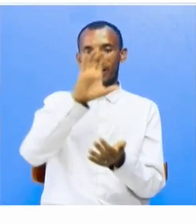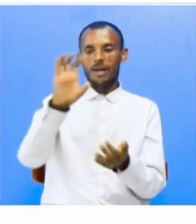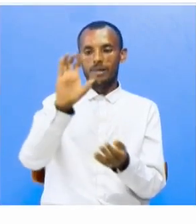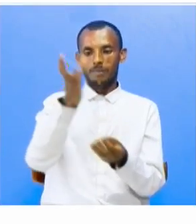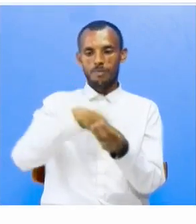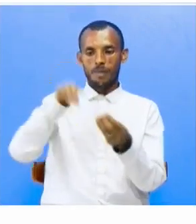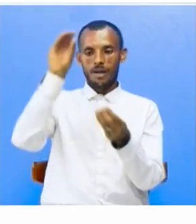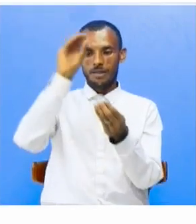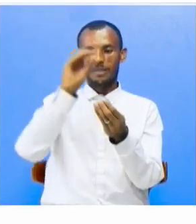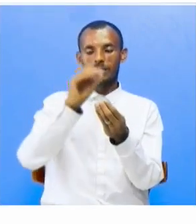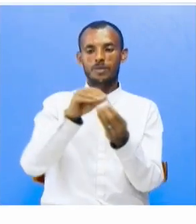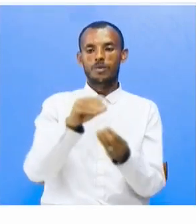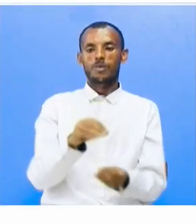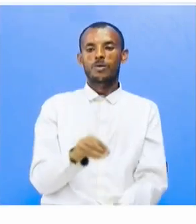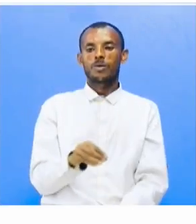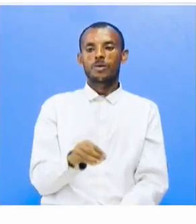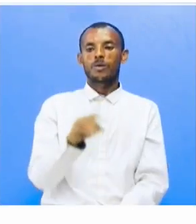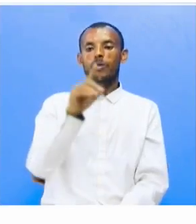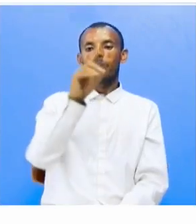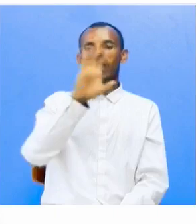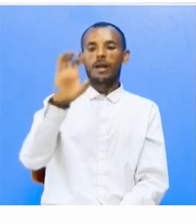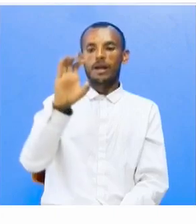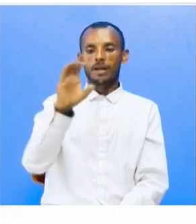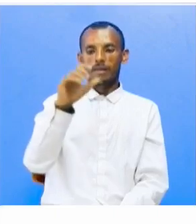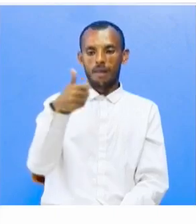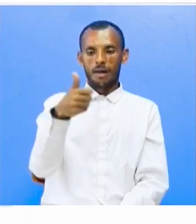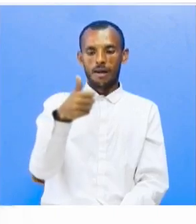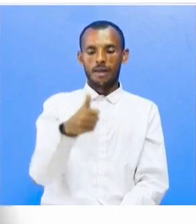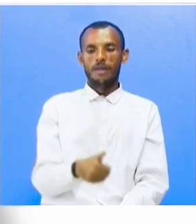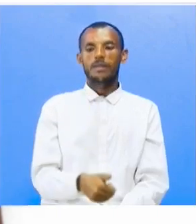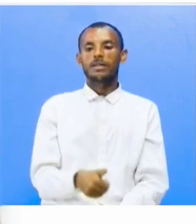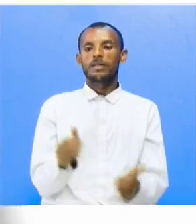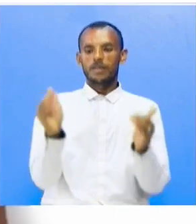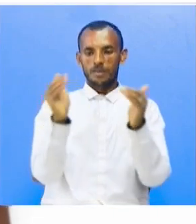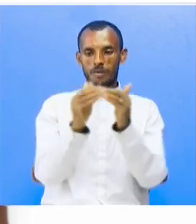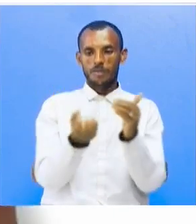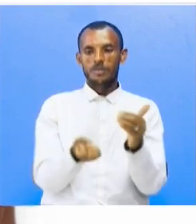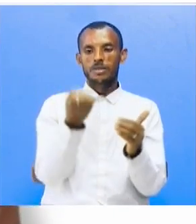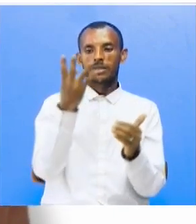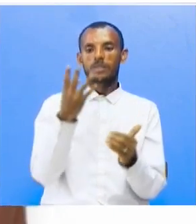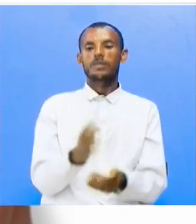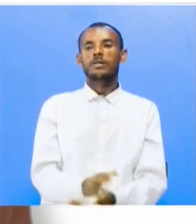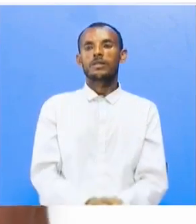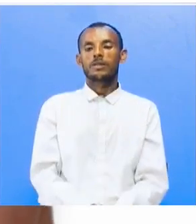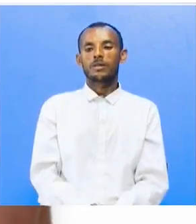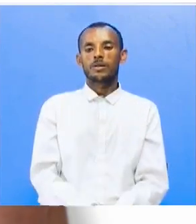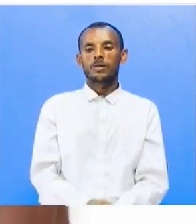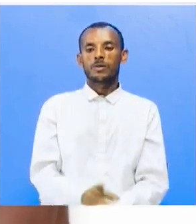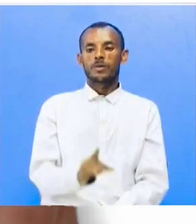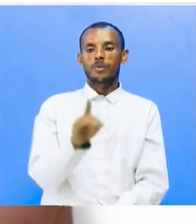1,100 plus 110. Therefore, this gives you, it is